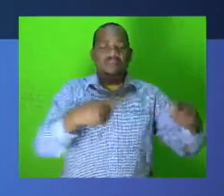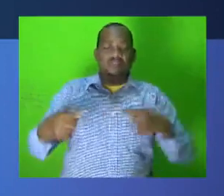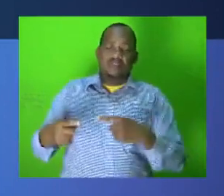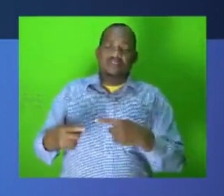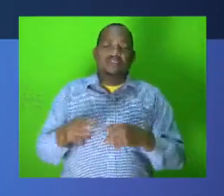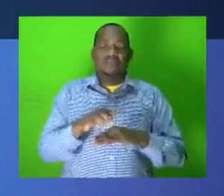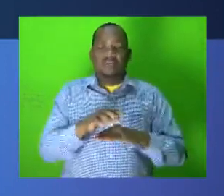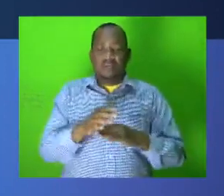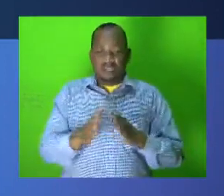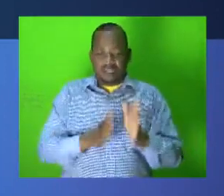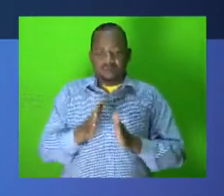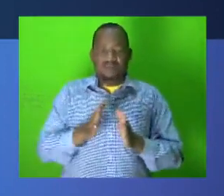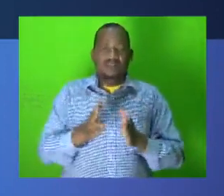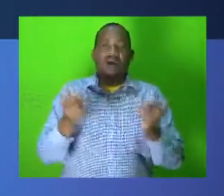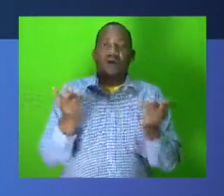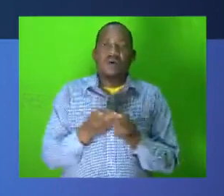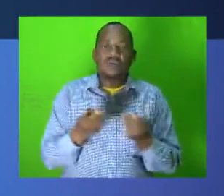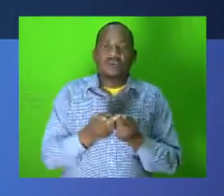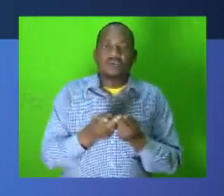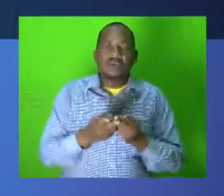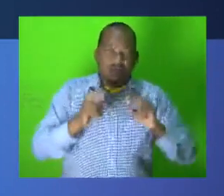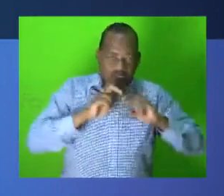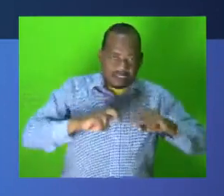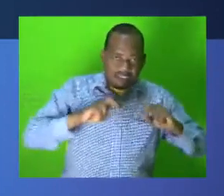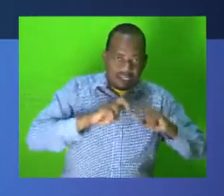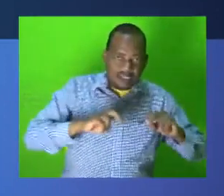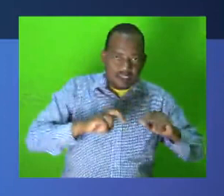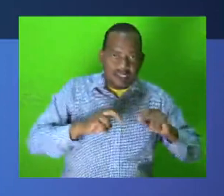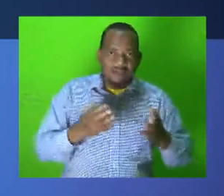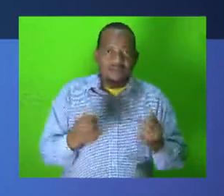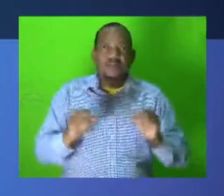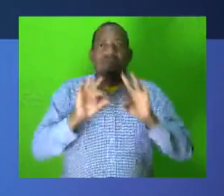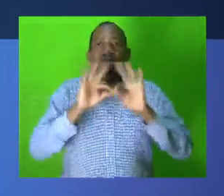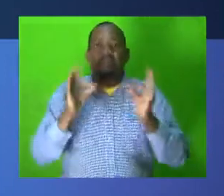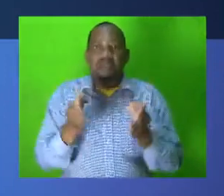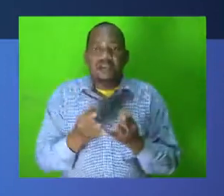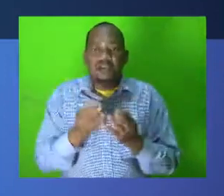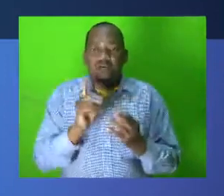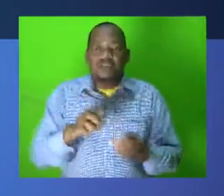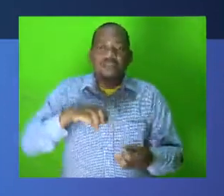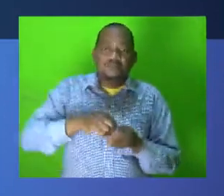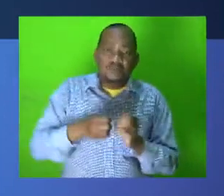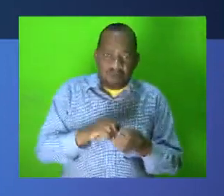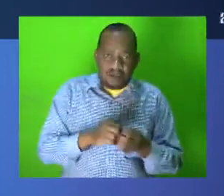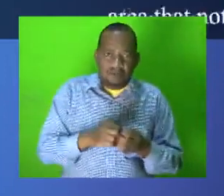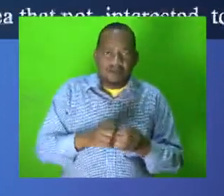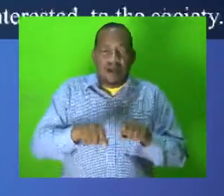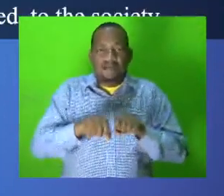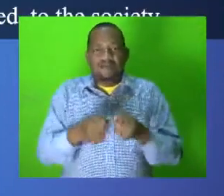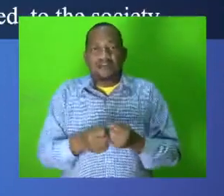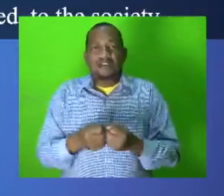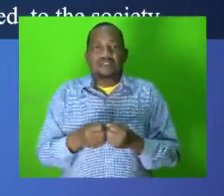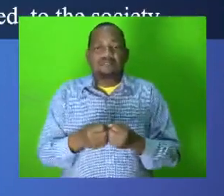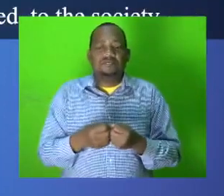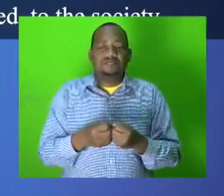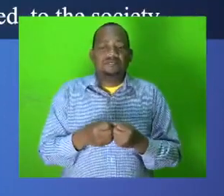of the society, can know the problem facing because it can be caused to that society.